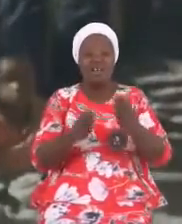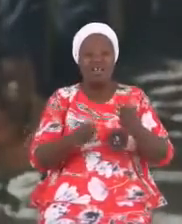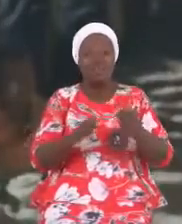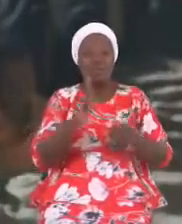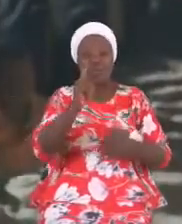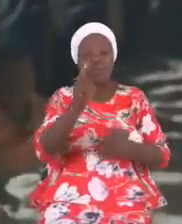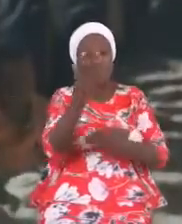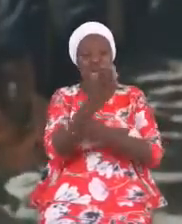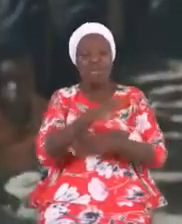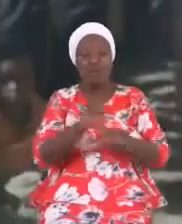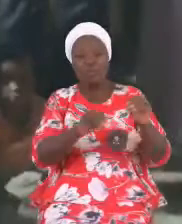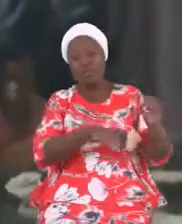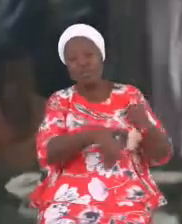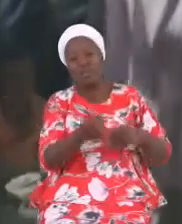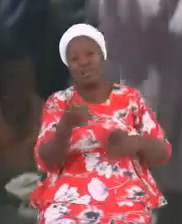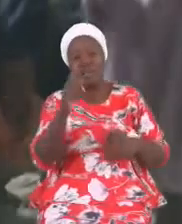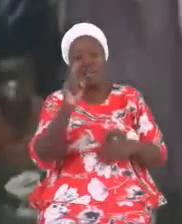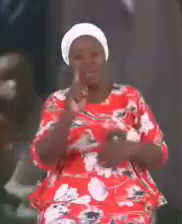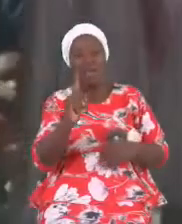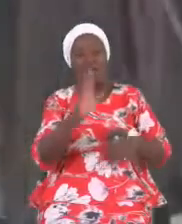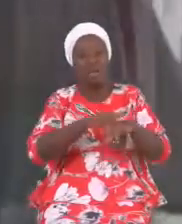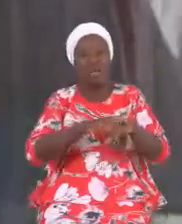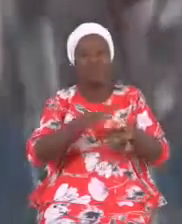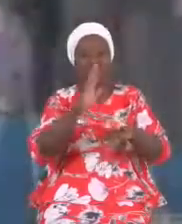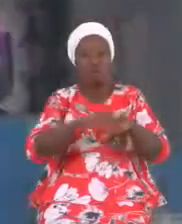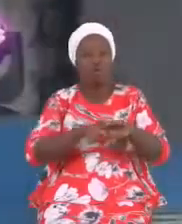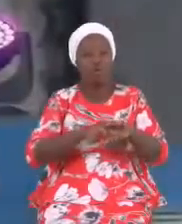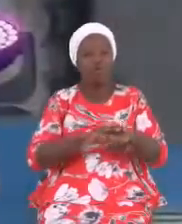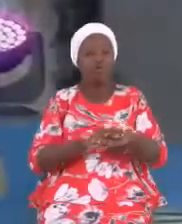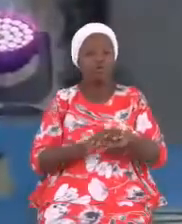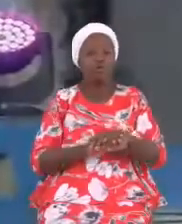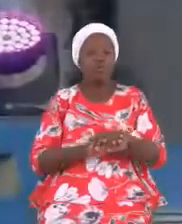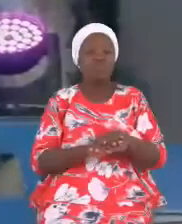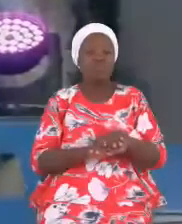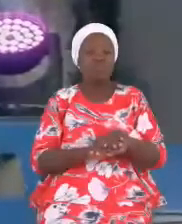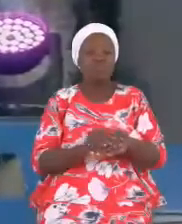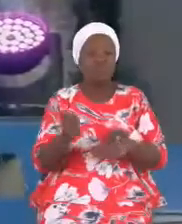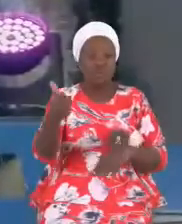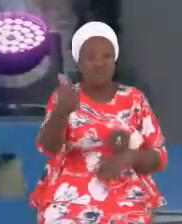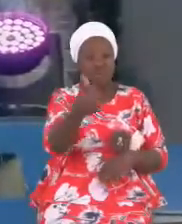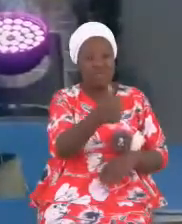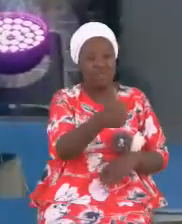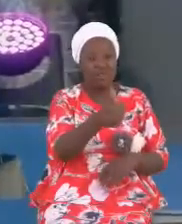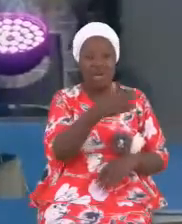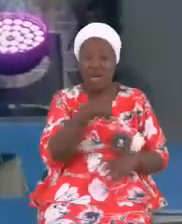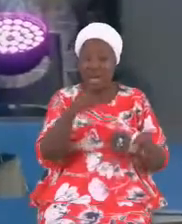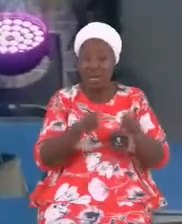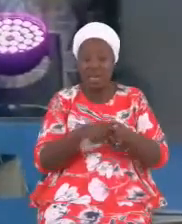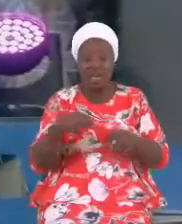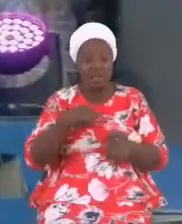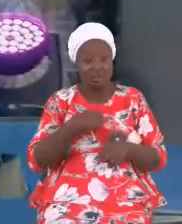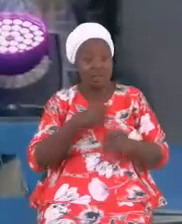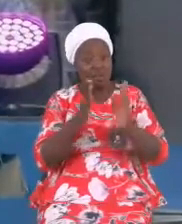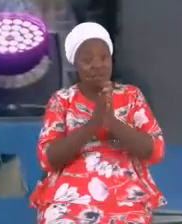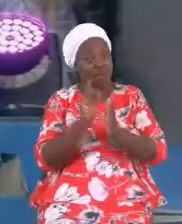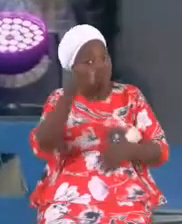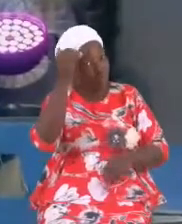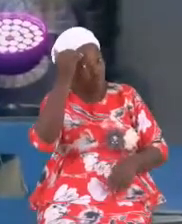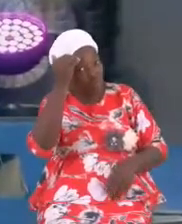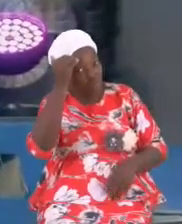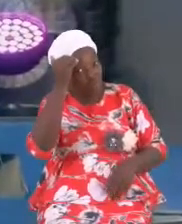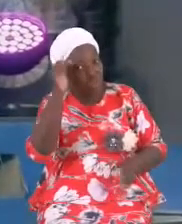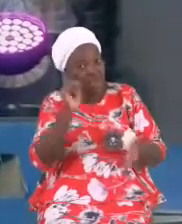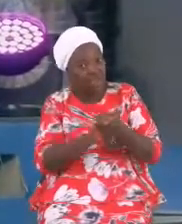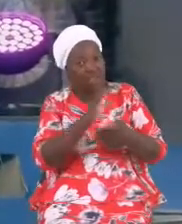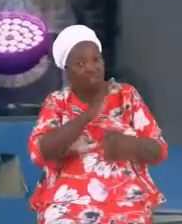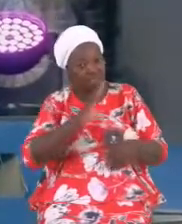hand on yourself, and as we pray, you know that Christ is here